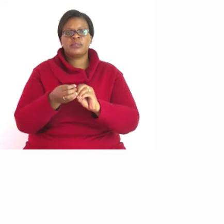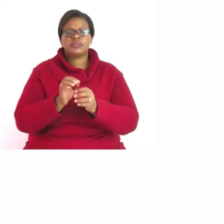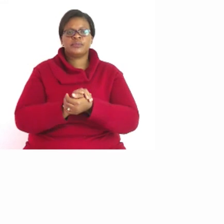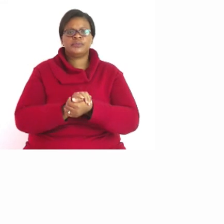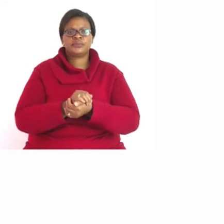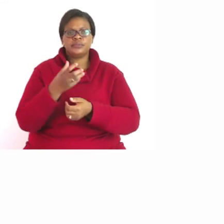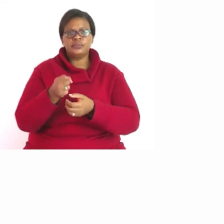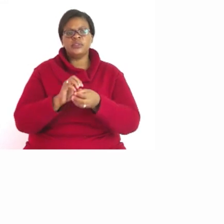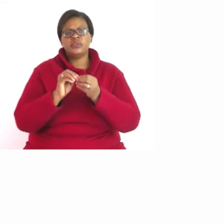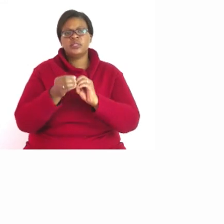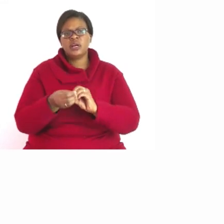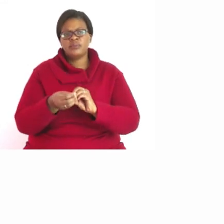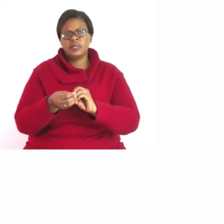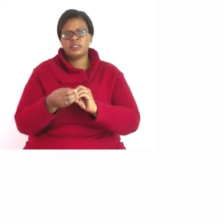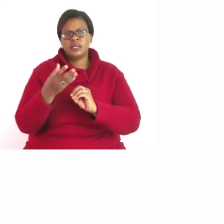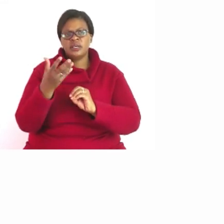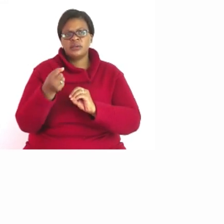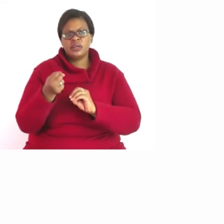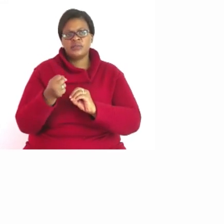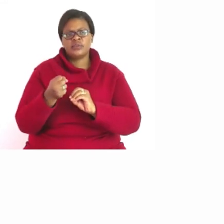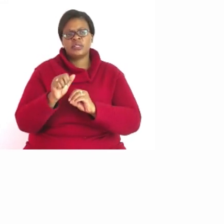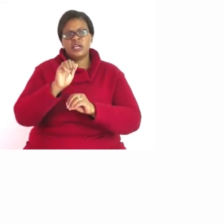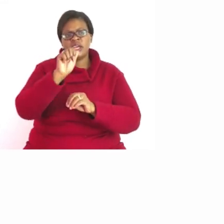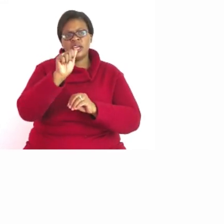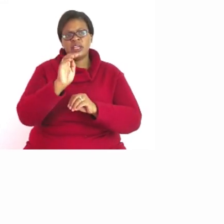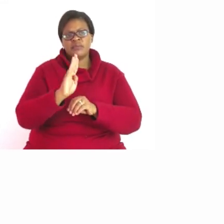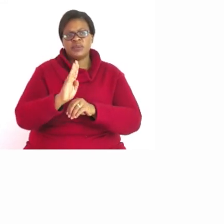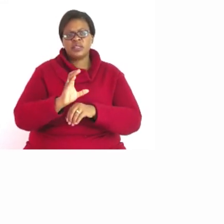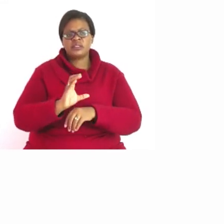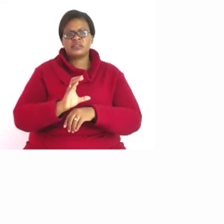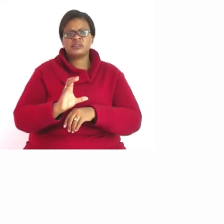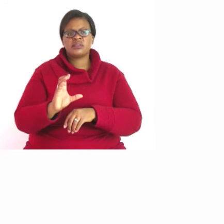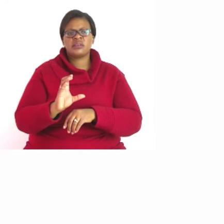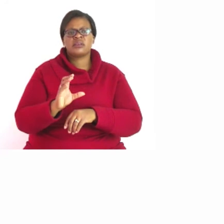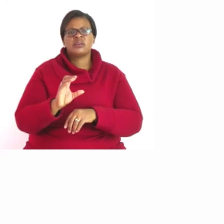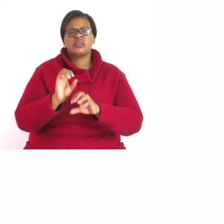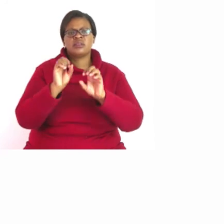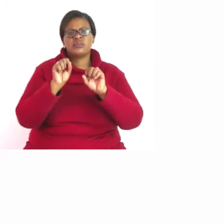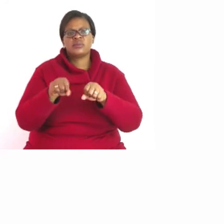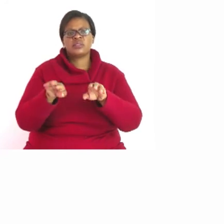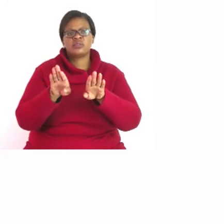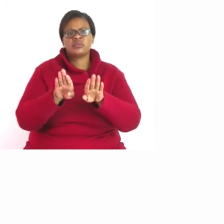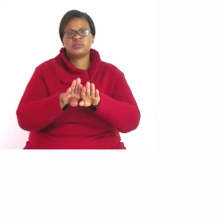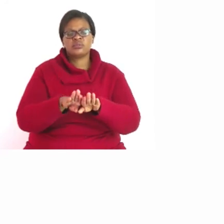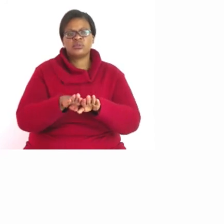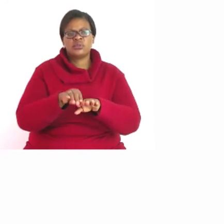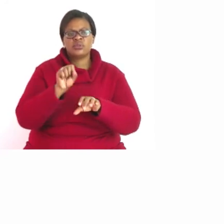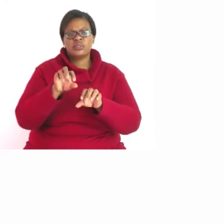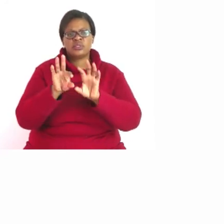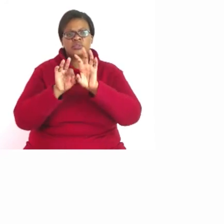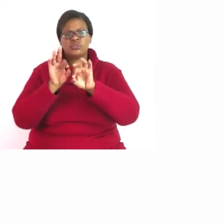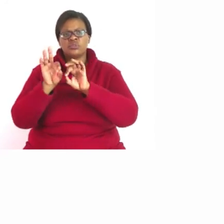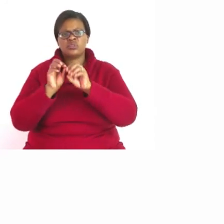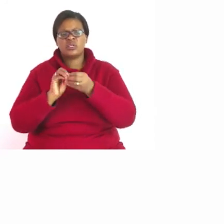listed there from 1 until 25. You only need to choose which